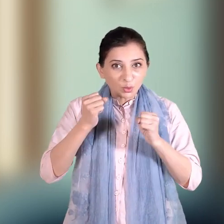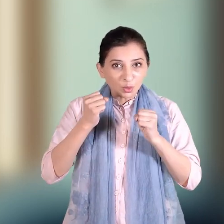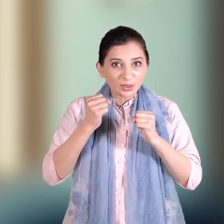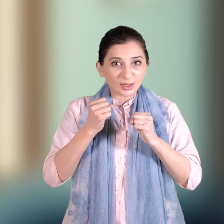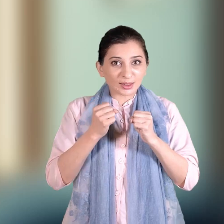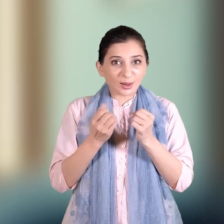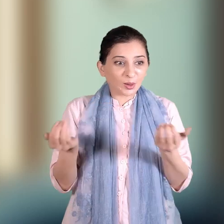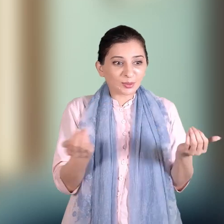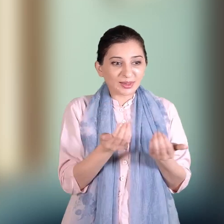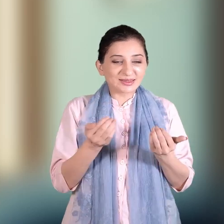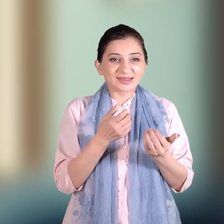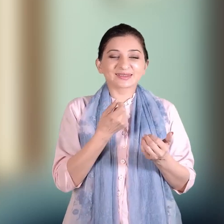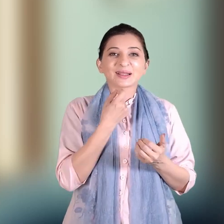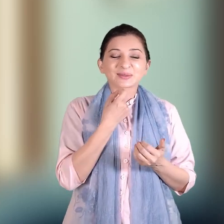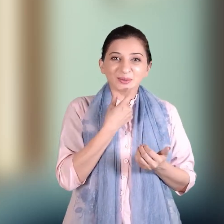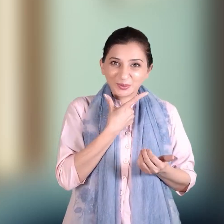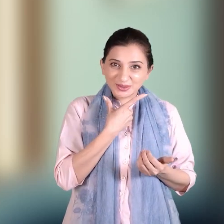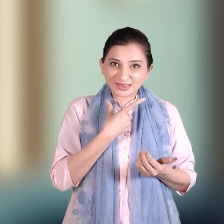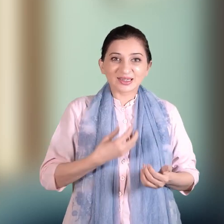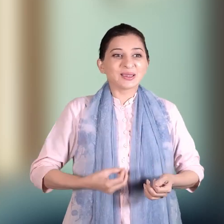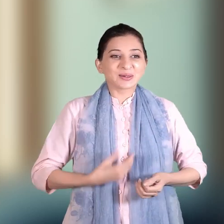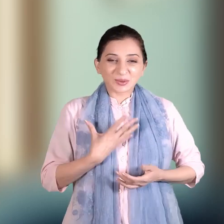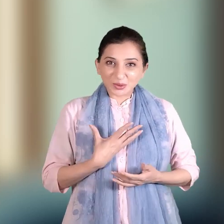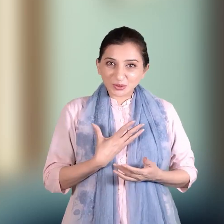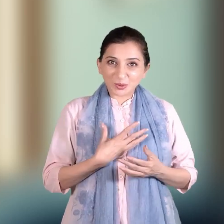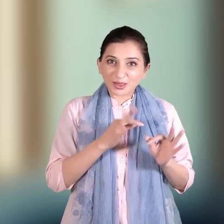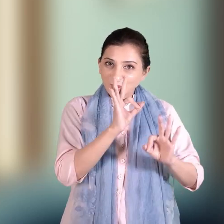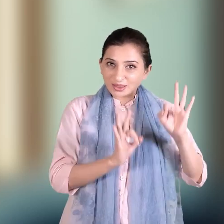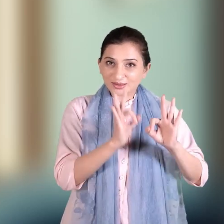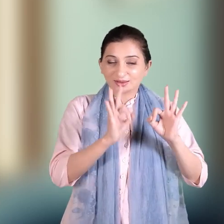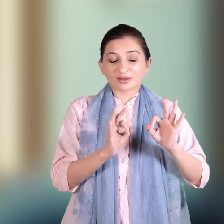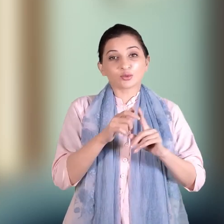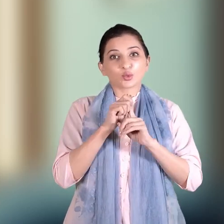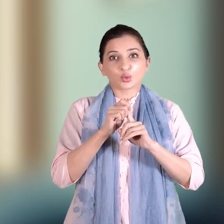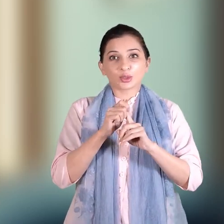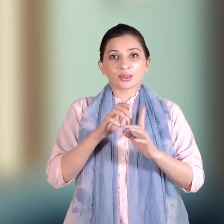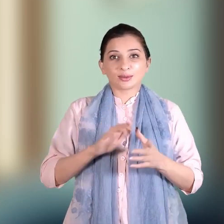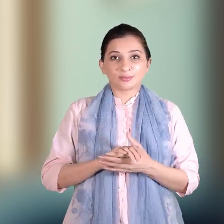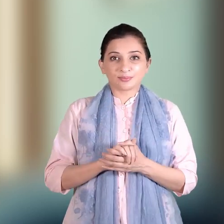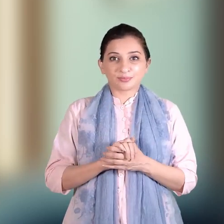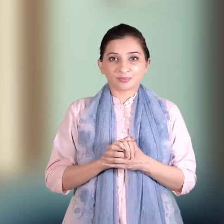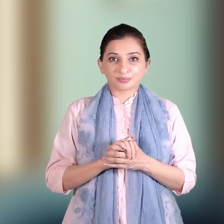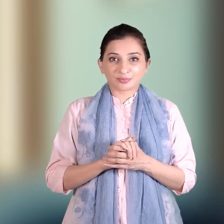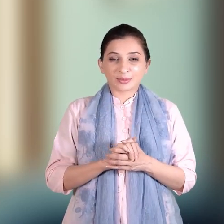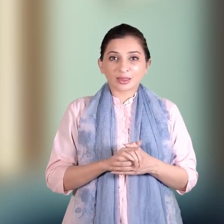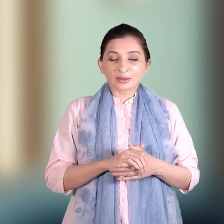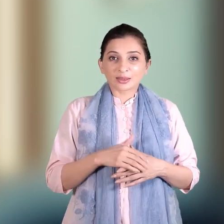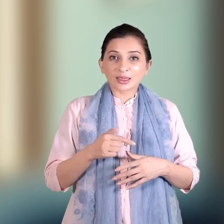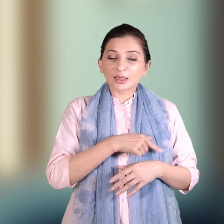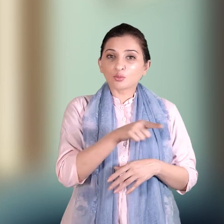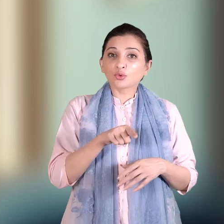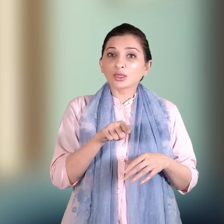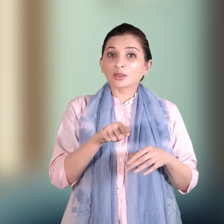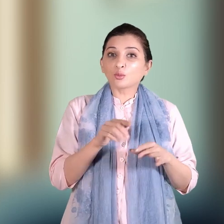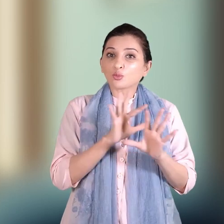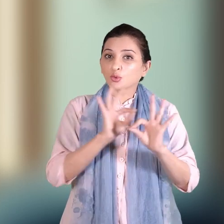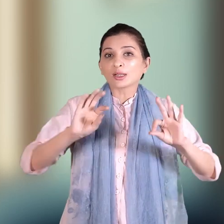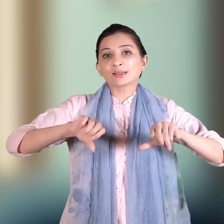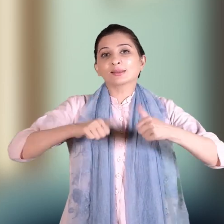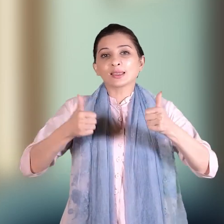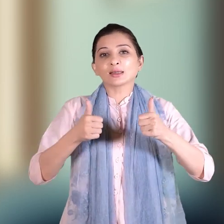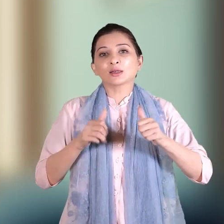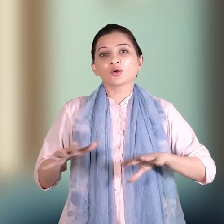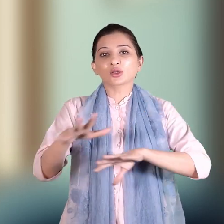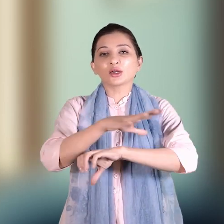lives, they also feel this pressure to keep it all together, to look completely sorted out and